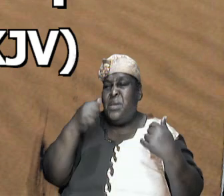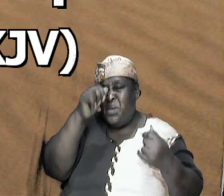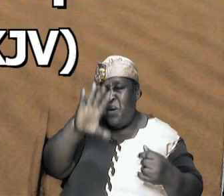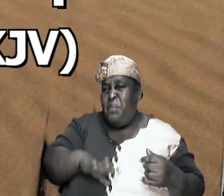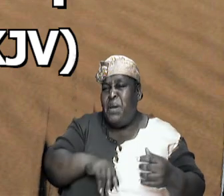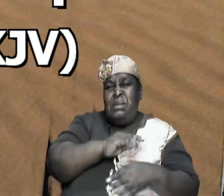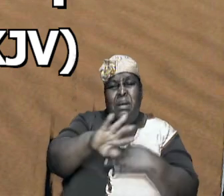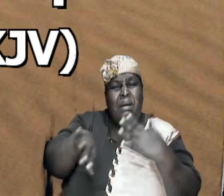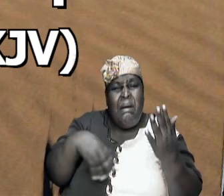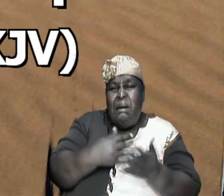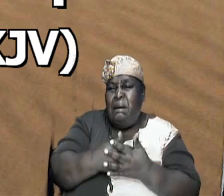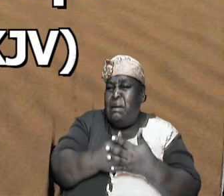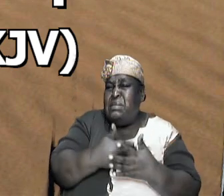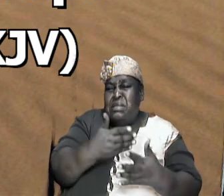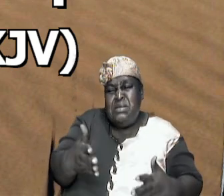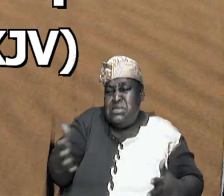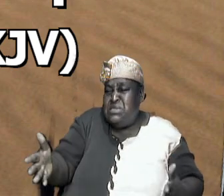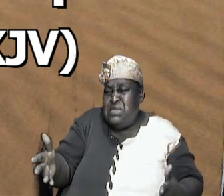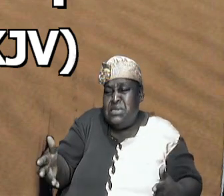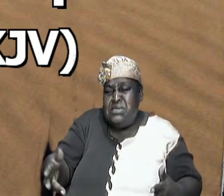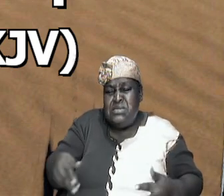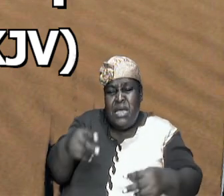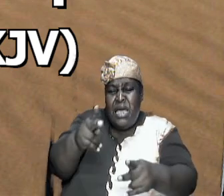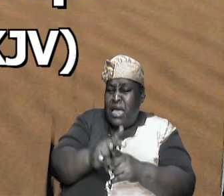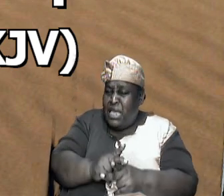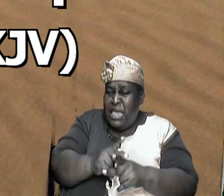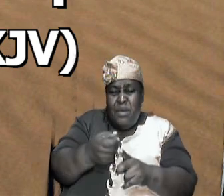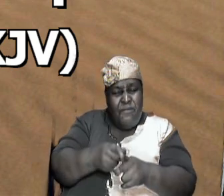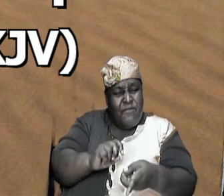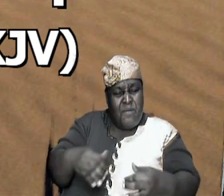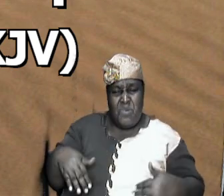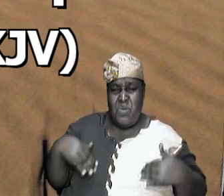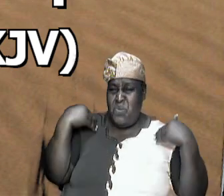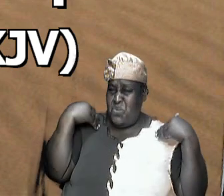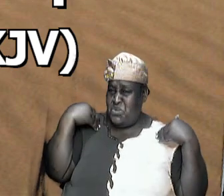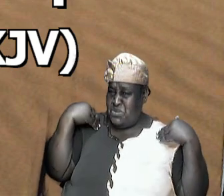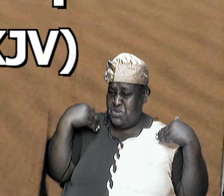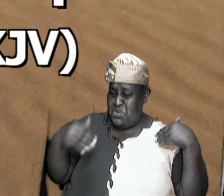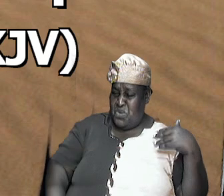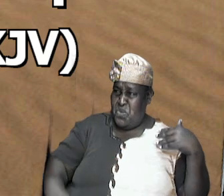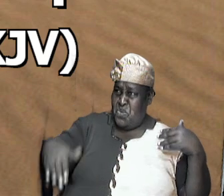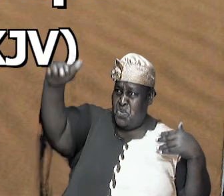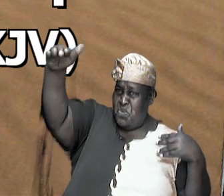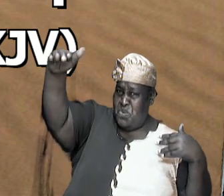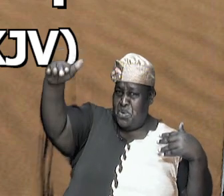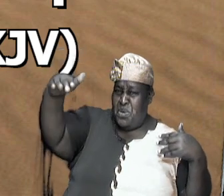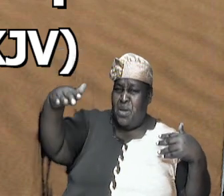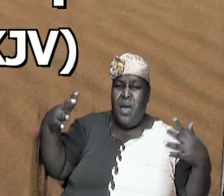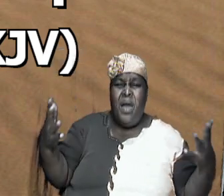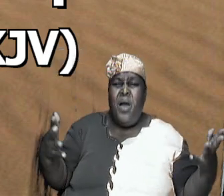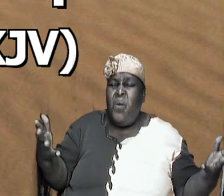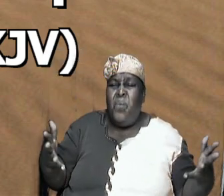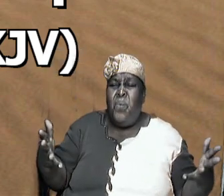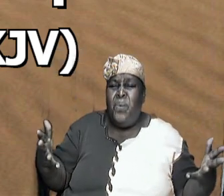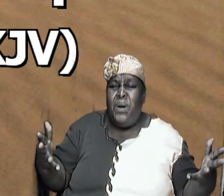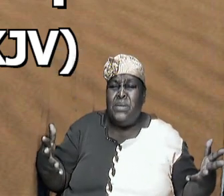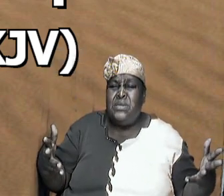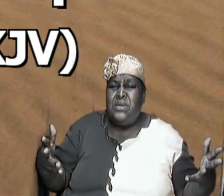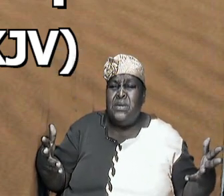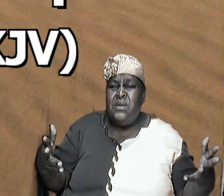all these have I kept from my youth up. What lacketh